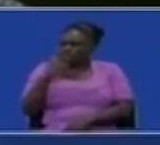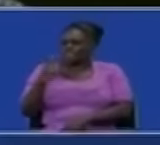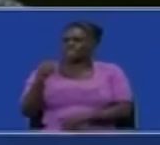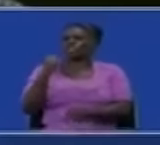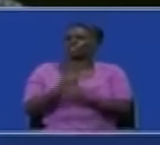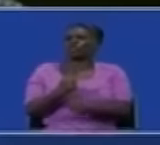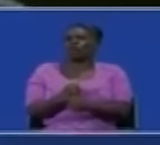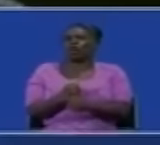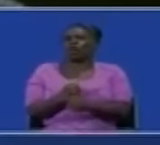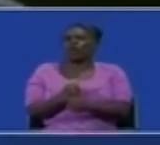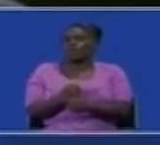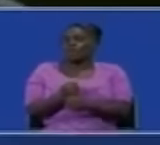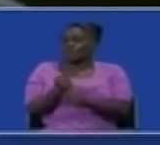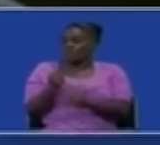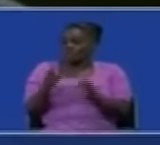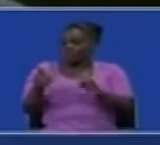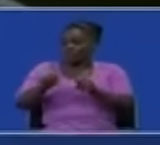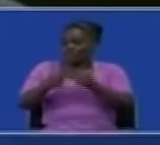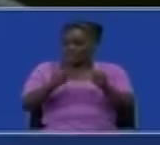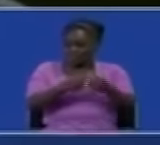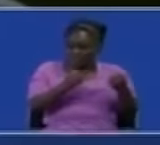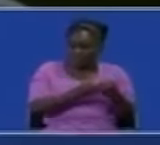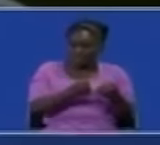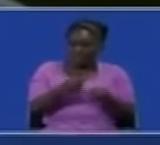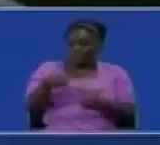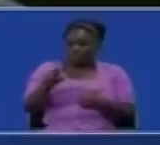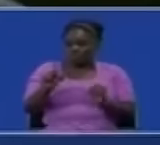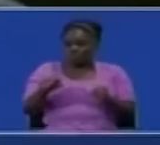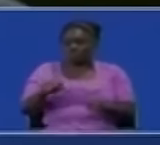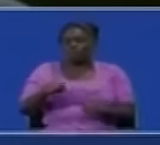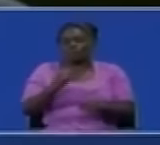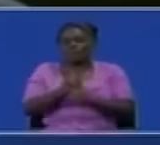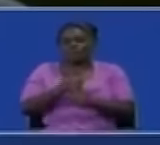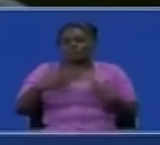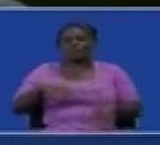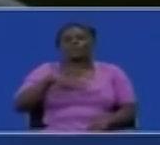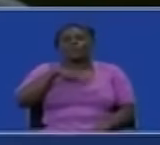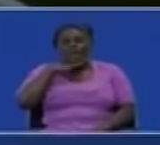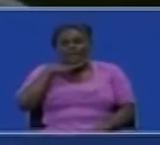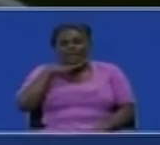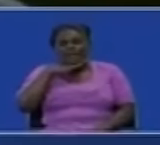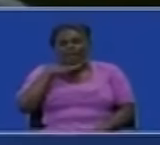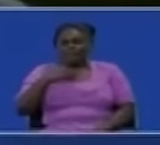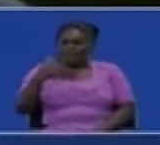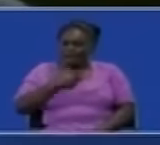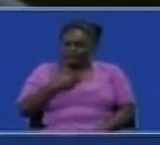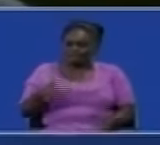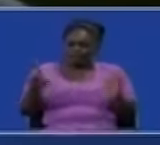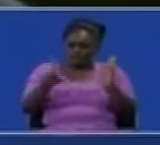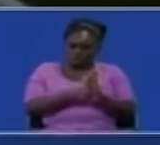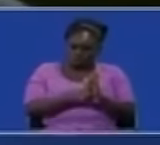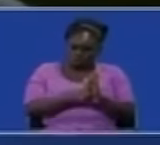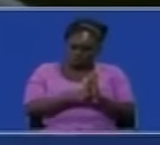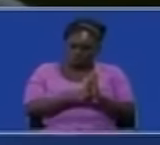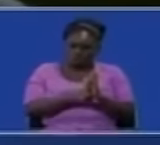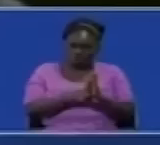business. If you mess it up, you may cause death to many people. So let us legislate and